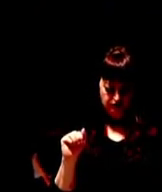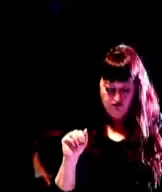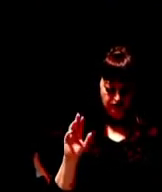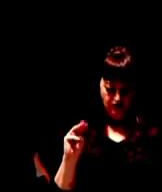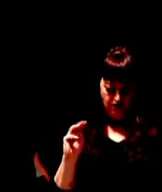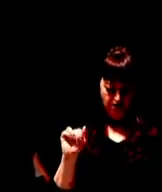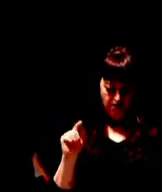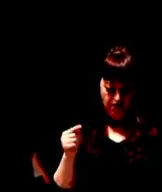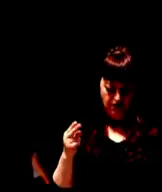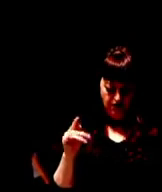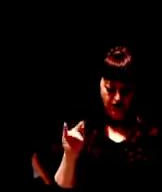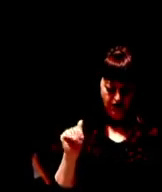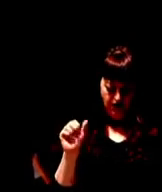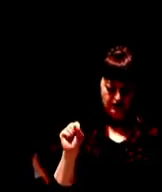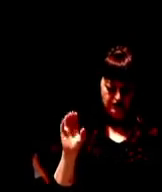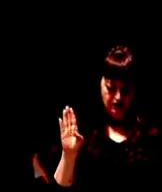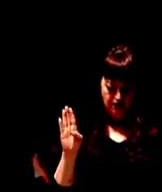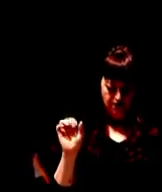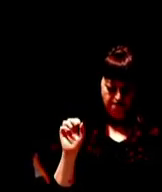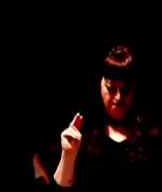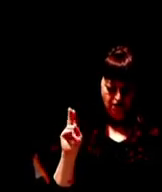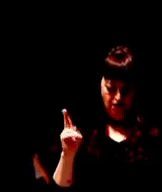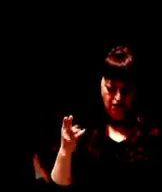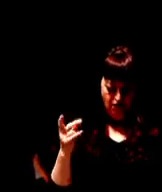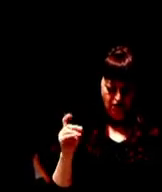Matthias Barnhart.